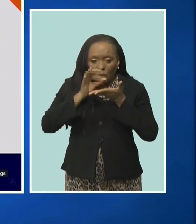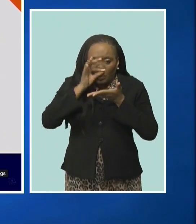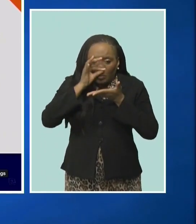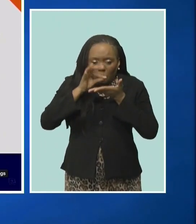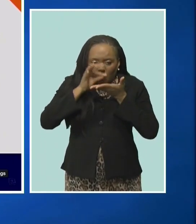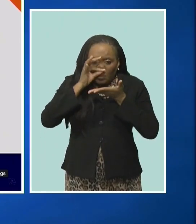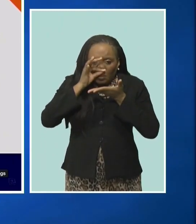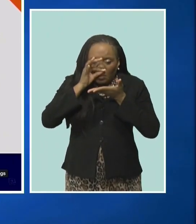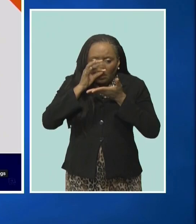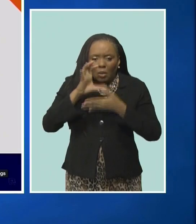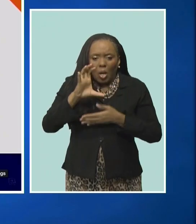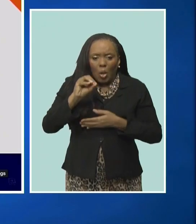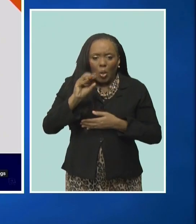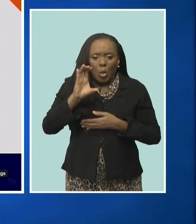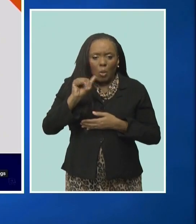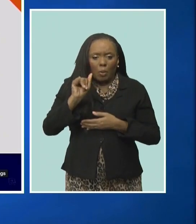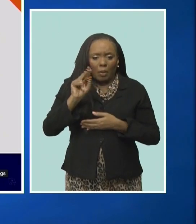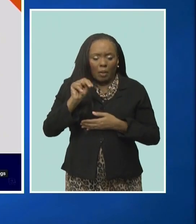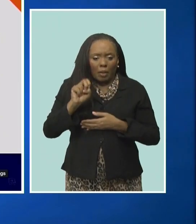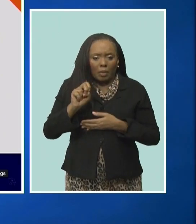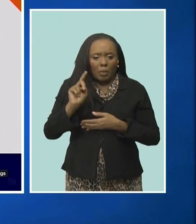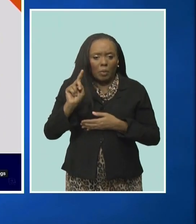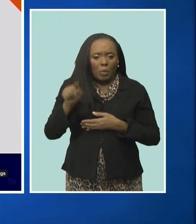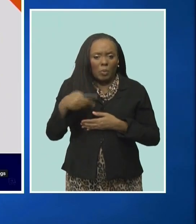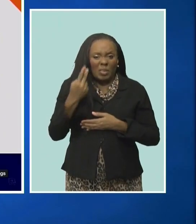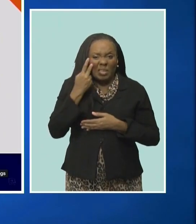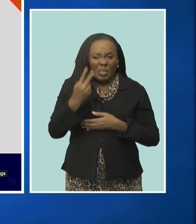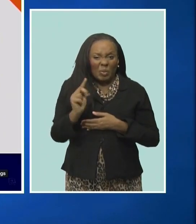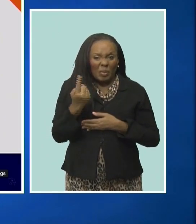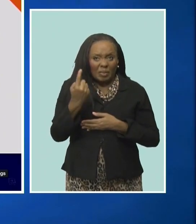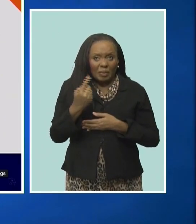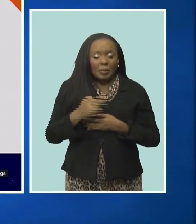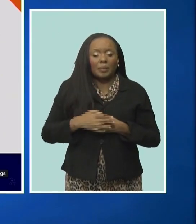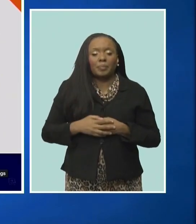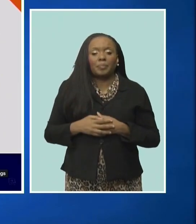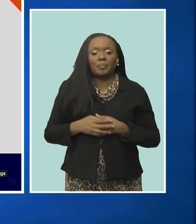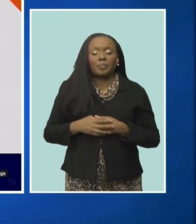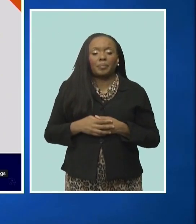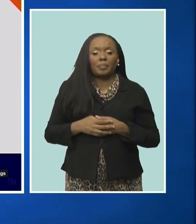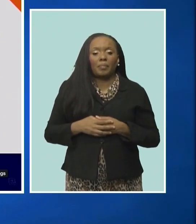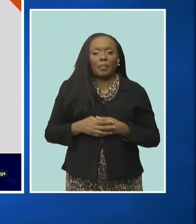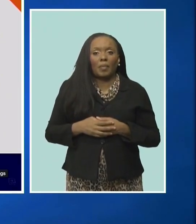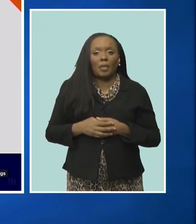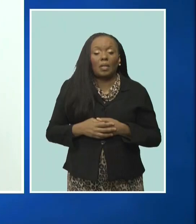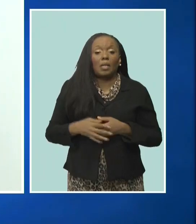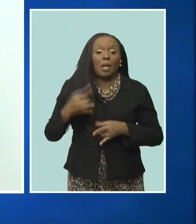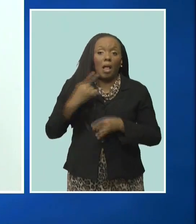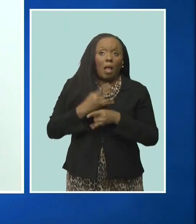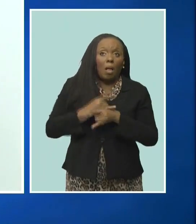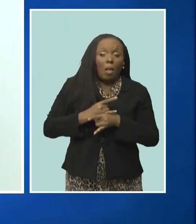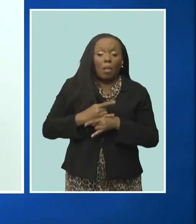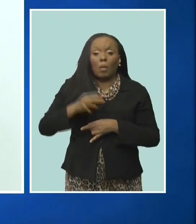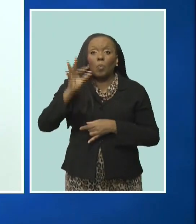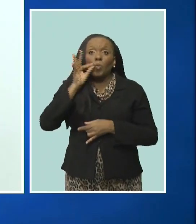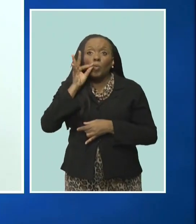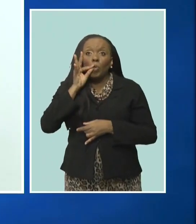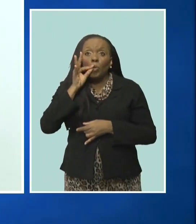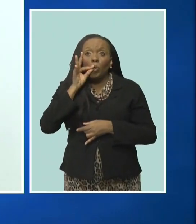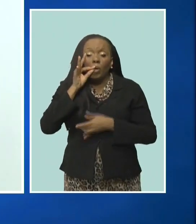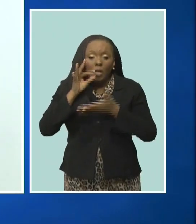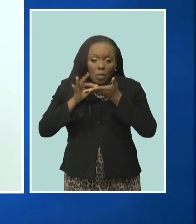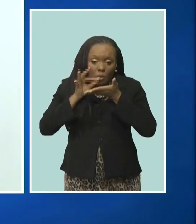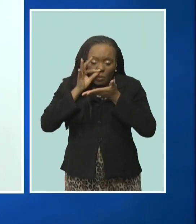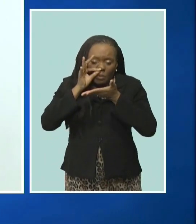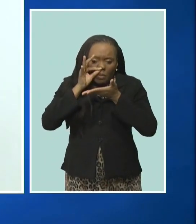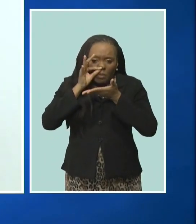saw that over the years, but it's not a typical finding. Ms. Foster adds alcohol, marijuana, and cocaine were the